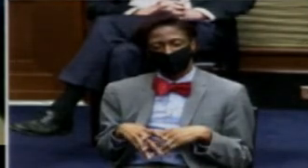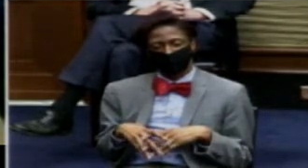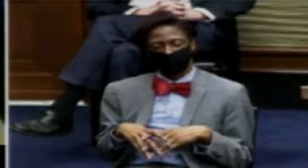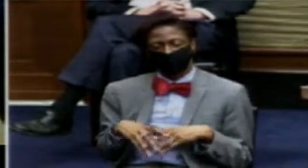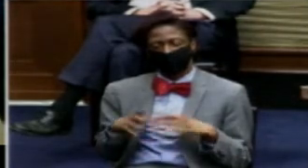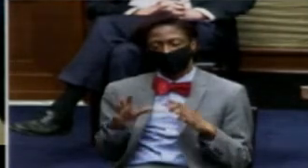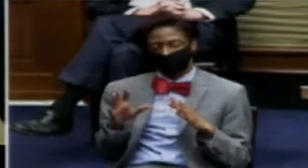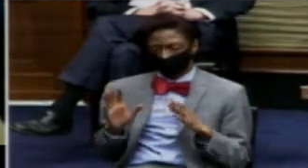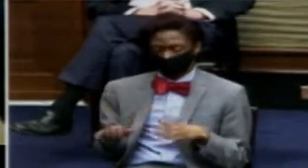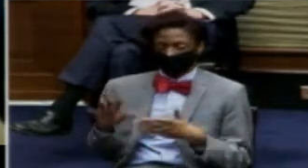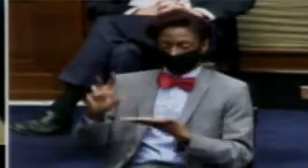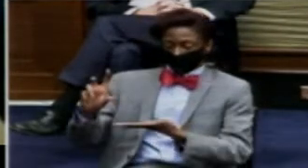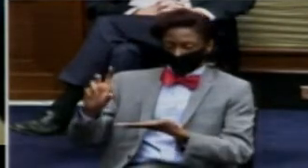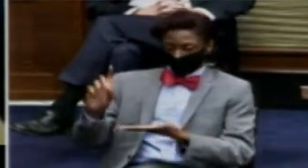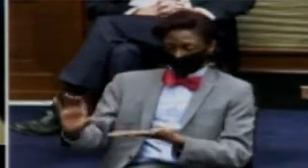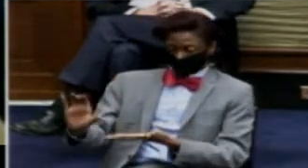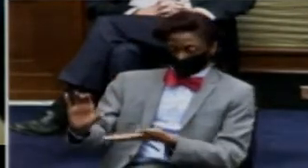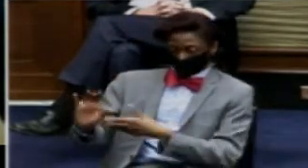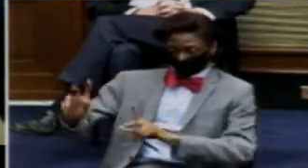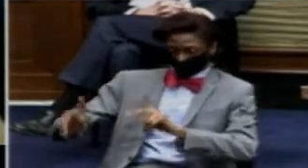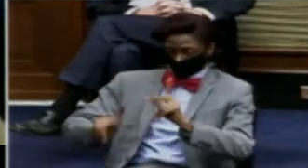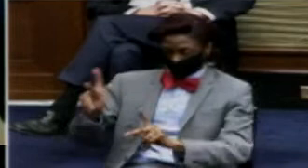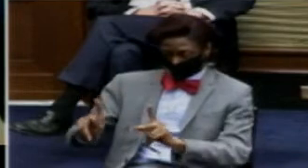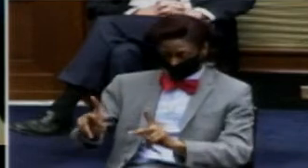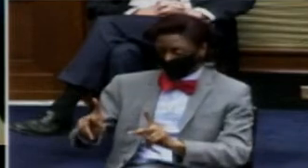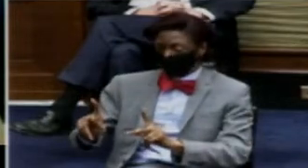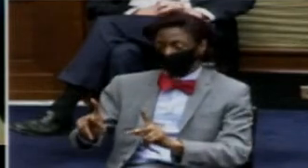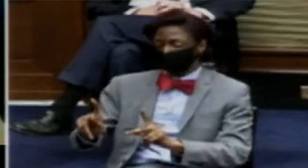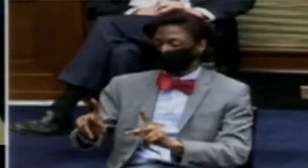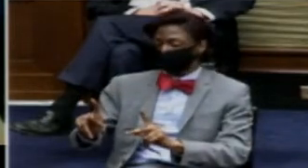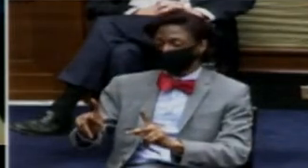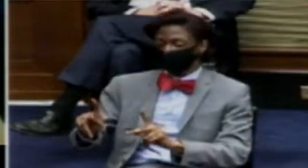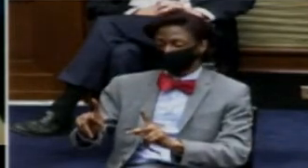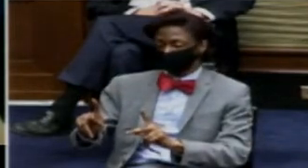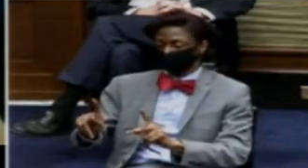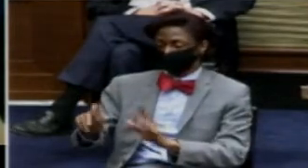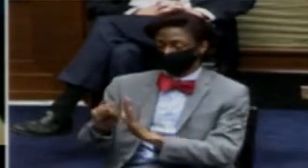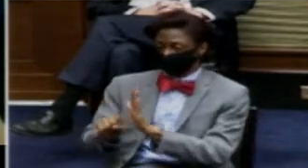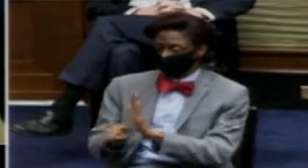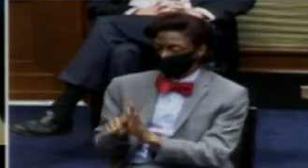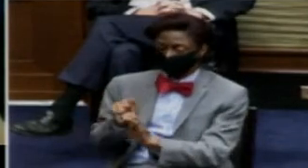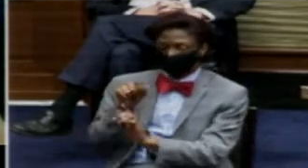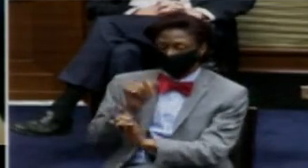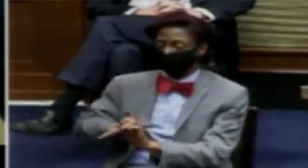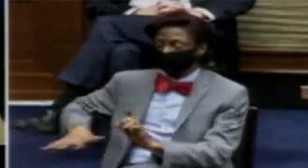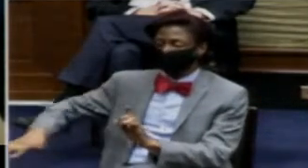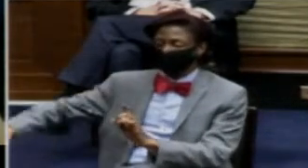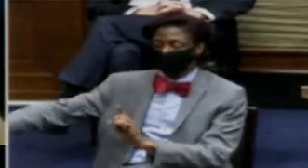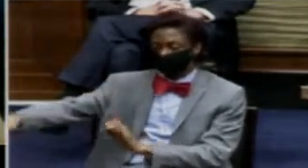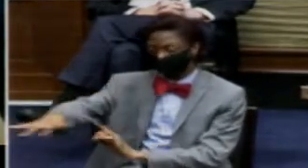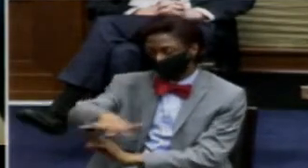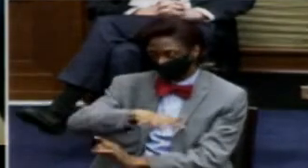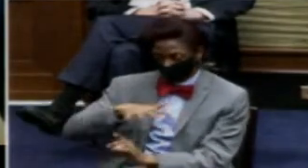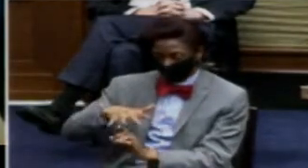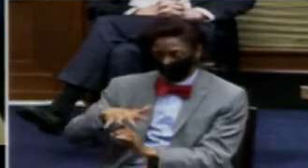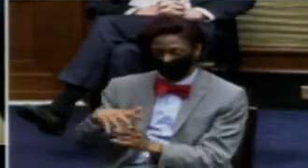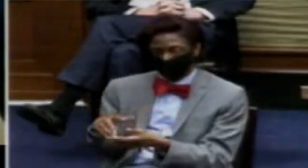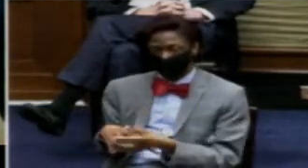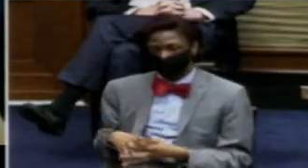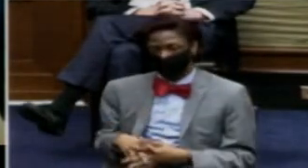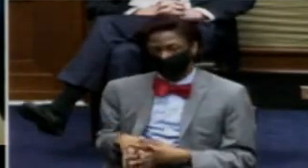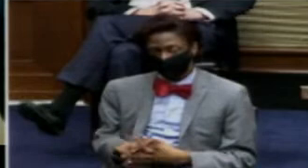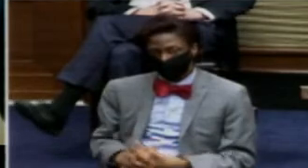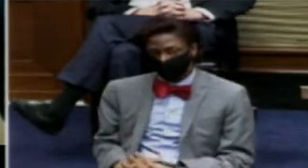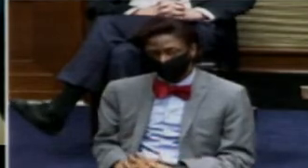the burden that this new state would likely put on surrounding states through devices like commuter taxes and the alarmingly large unfunded